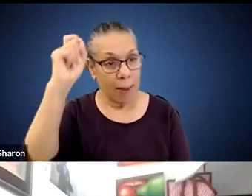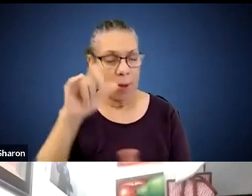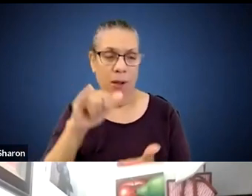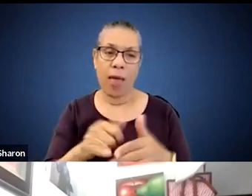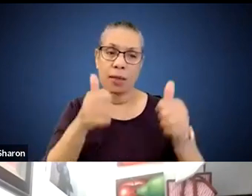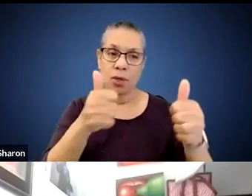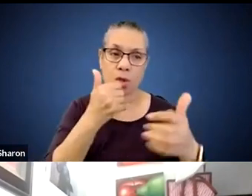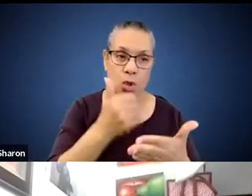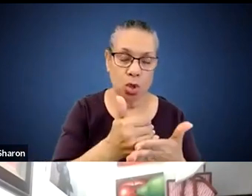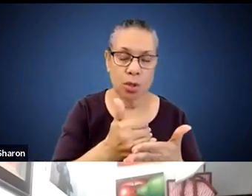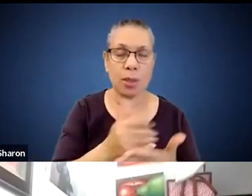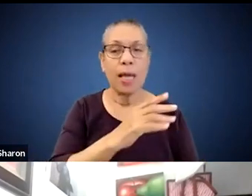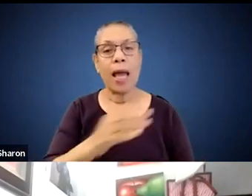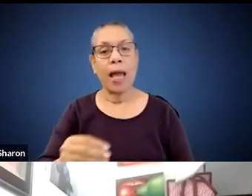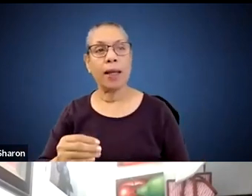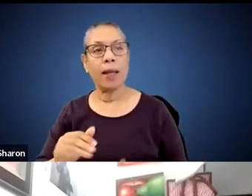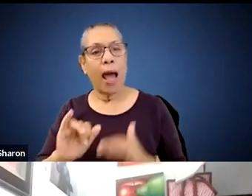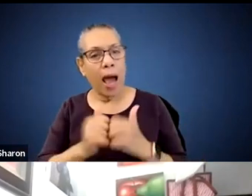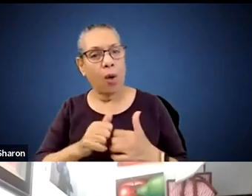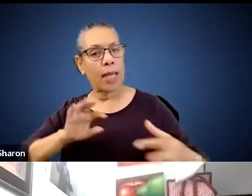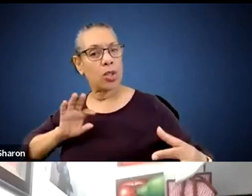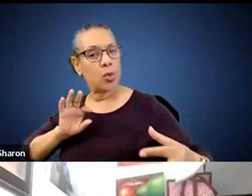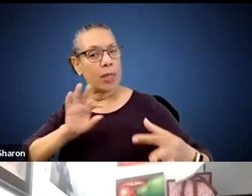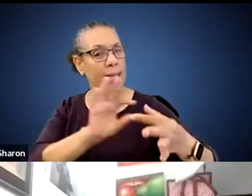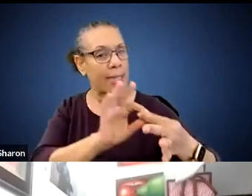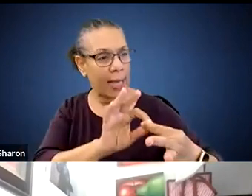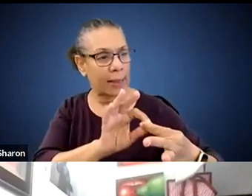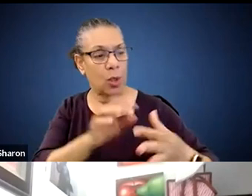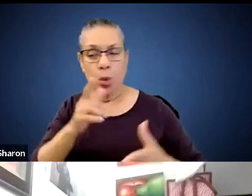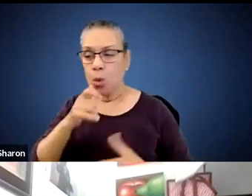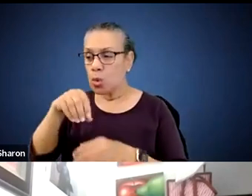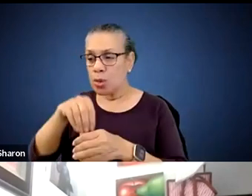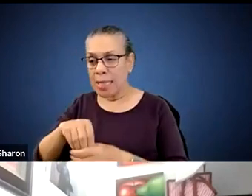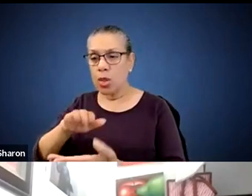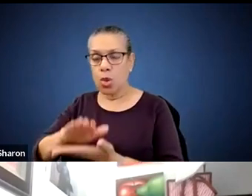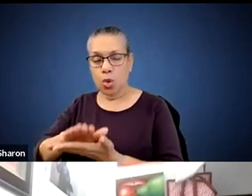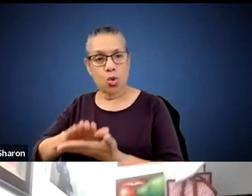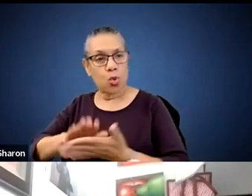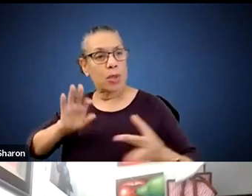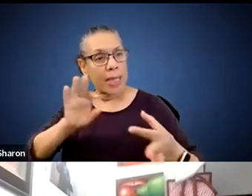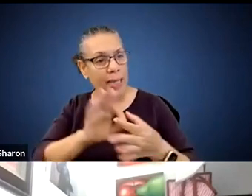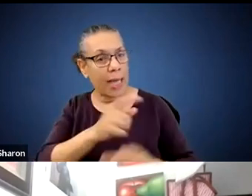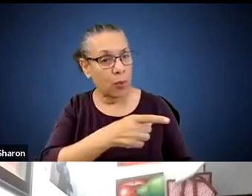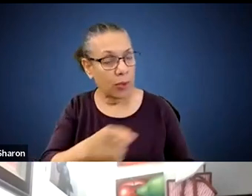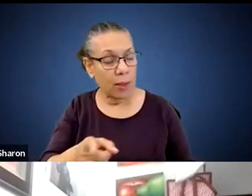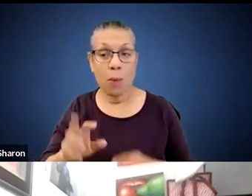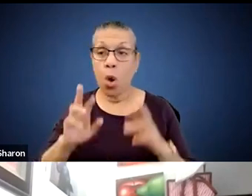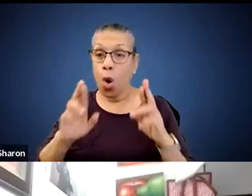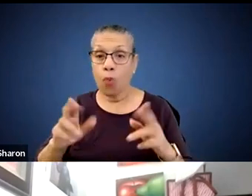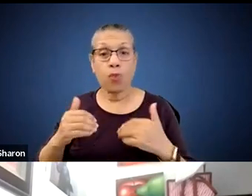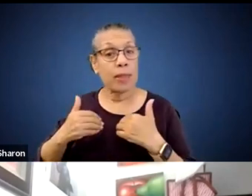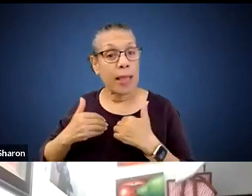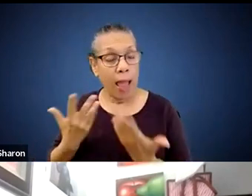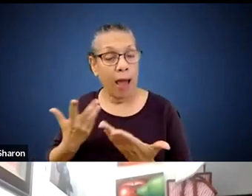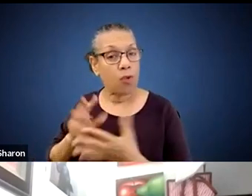connect with the student from the school community that that can do some of that consistent Outreach hopefully it's based on an existing relationship but